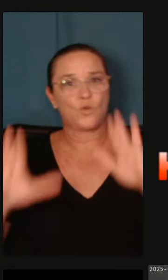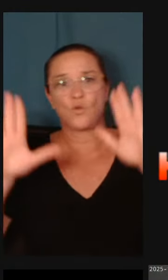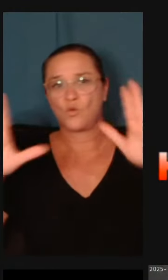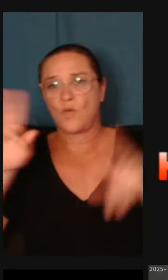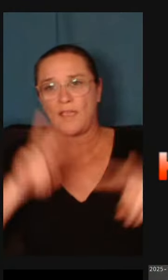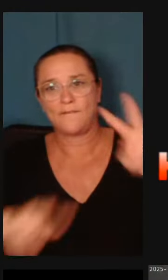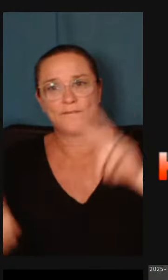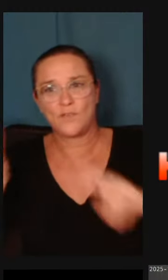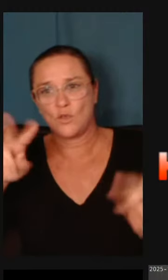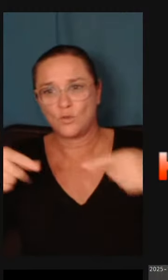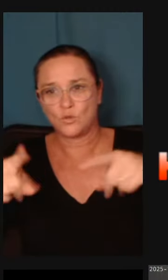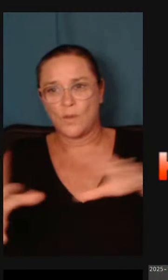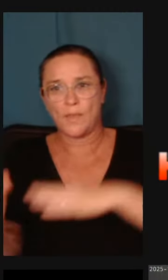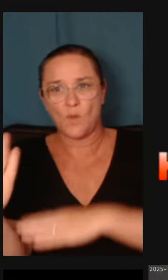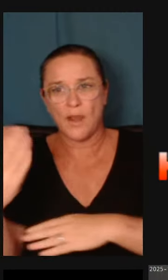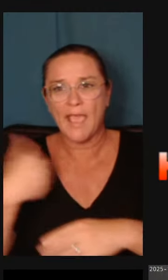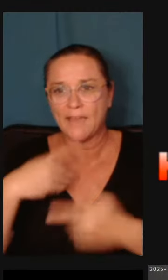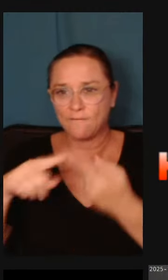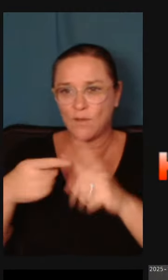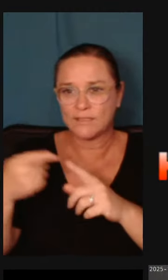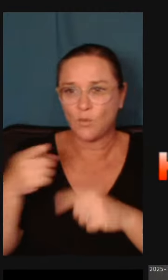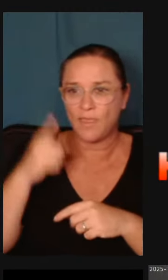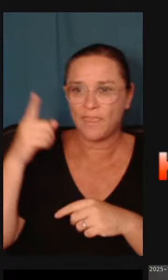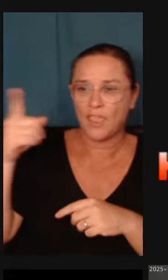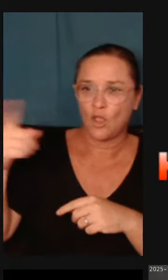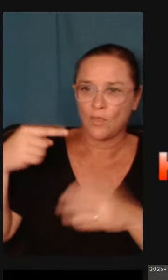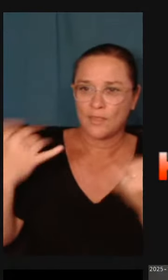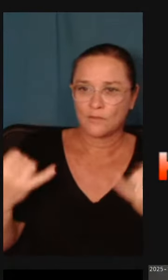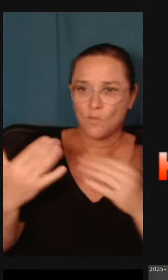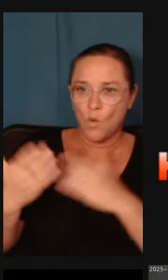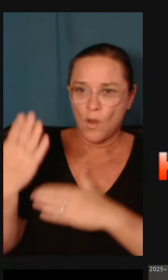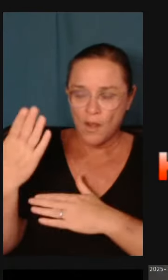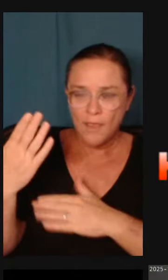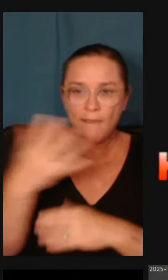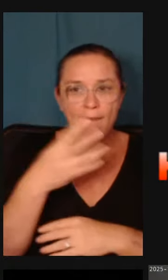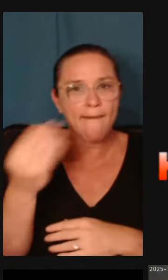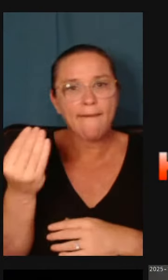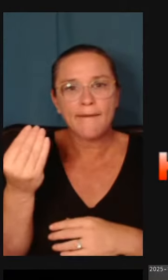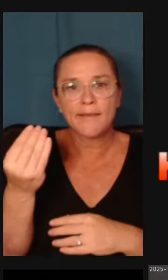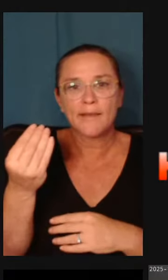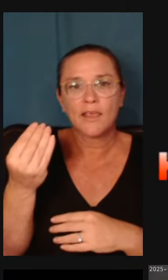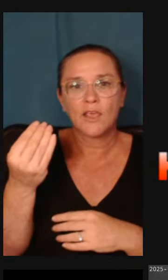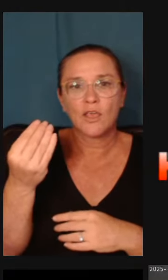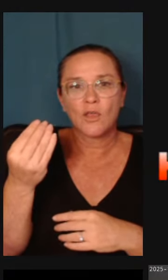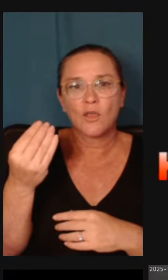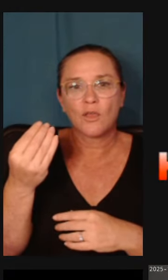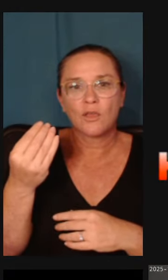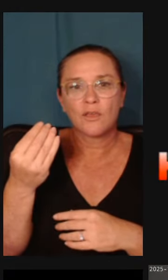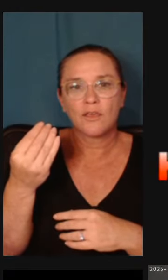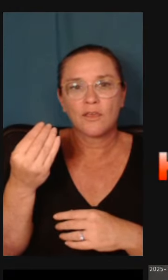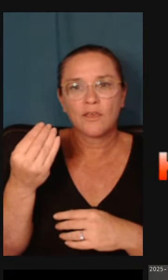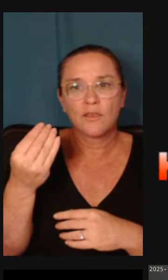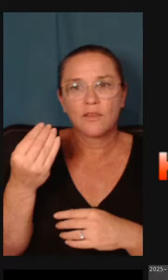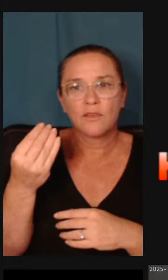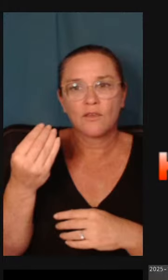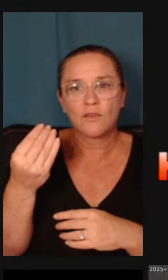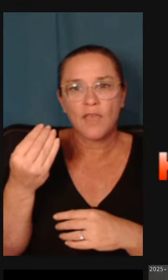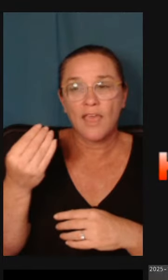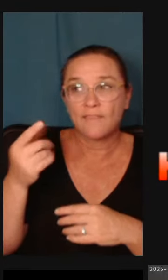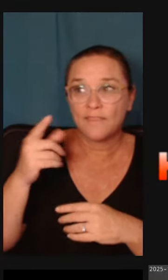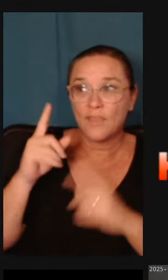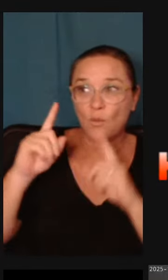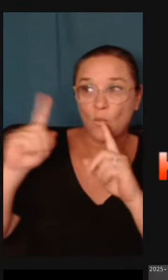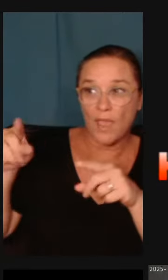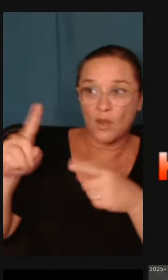that were up there this morning, and they were up there when the sun was still down, and as it was coming up,